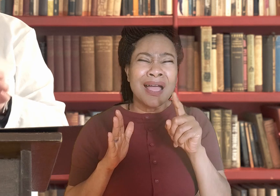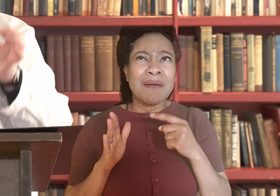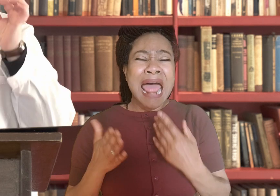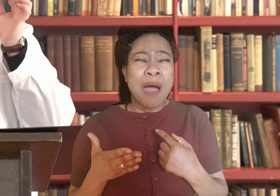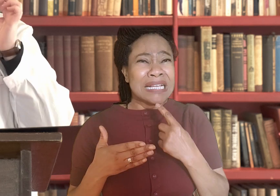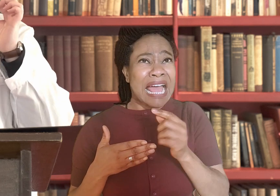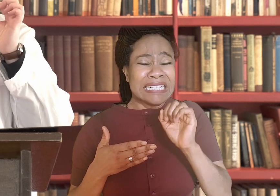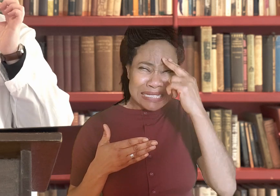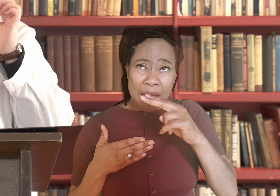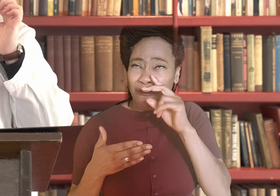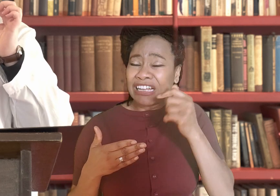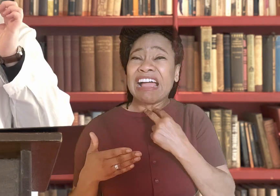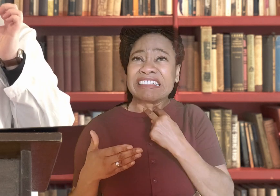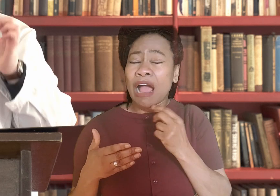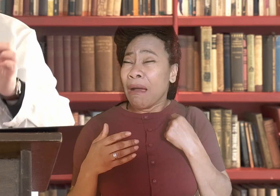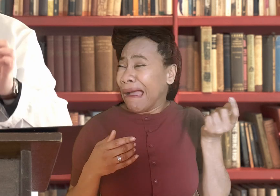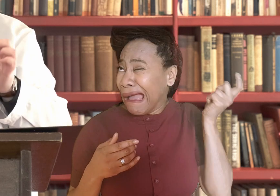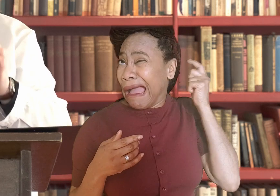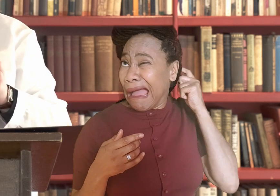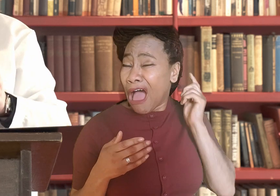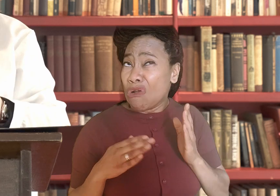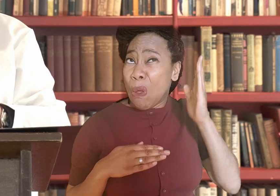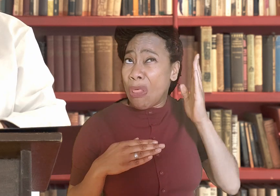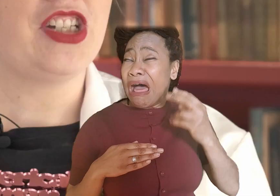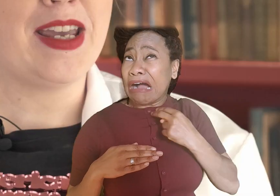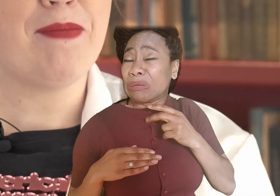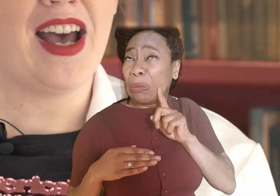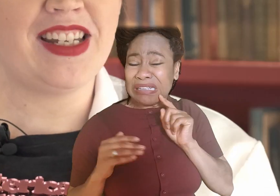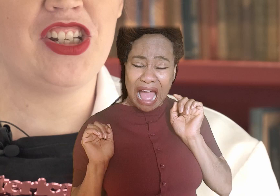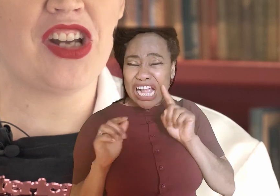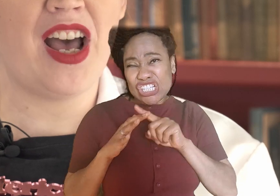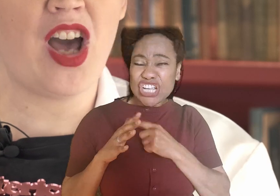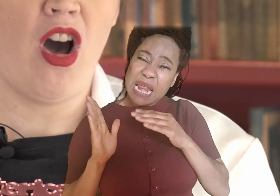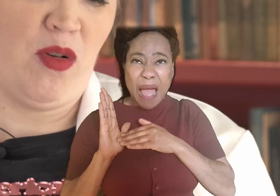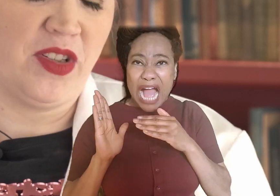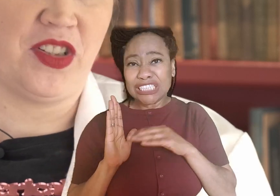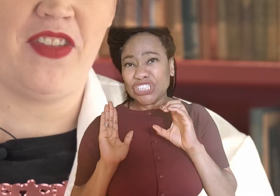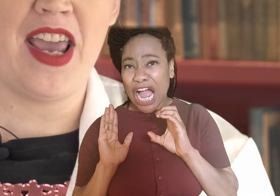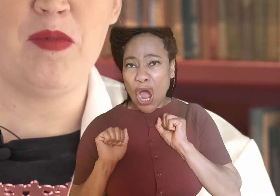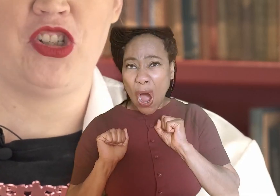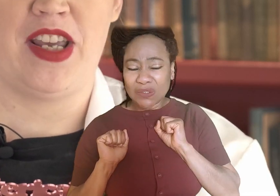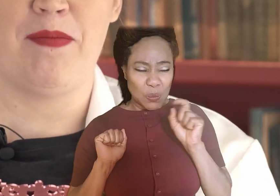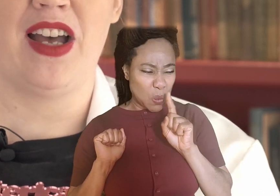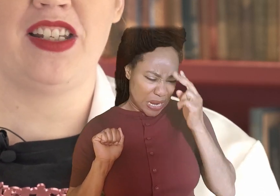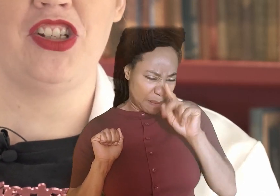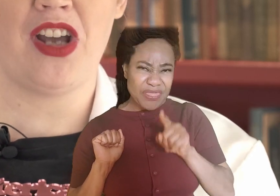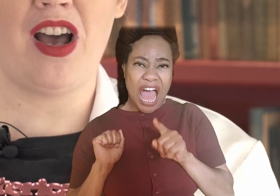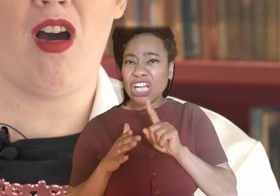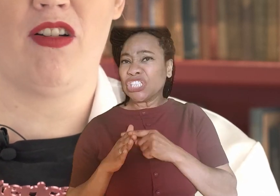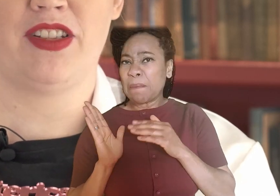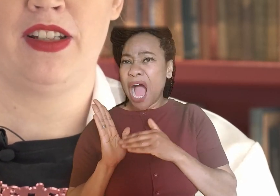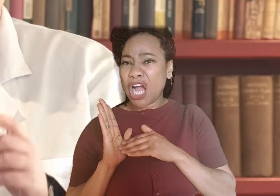his name, a tiny northern woman at the back of my brain goes, Jean-Martin Charcot! What sort of a name is